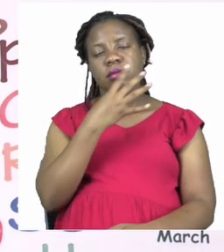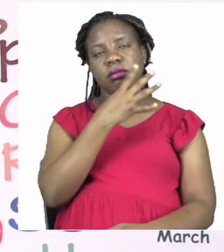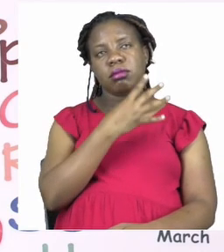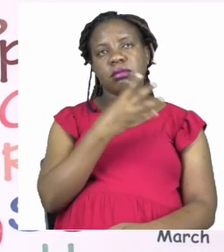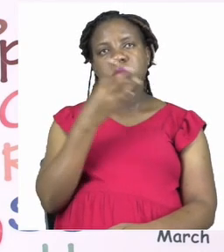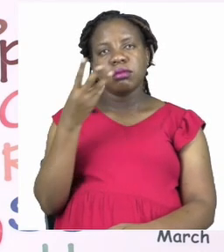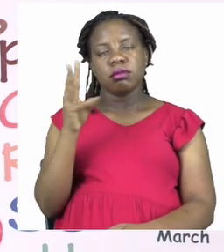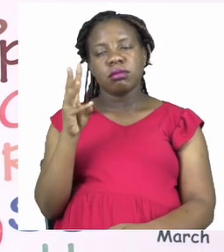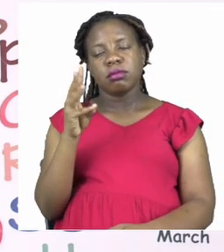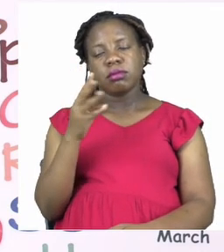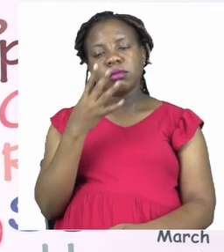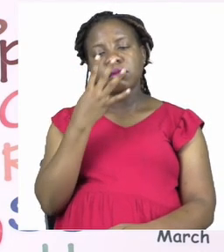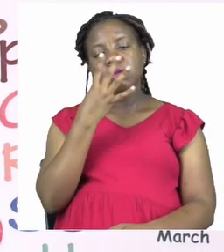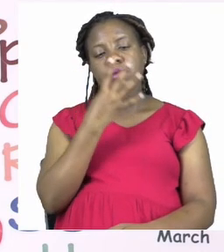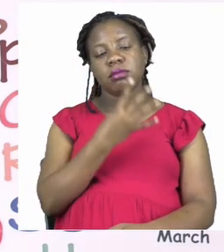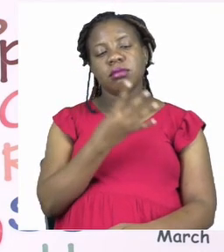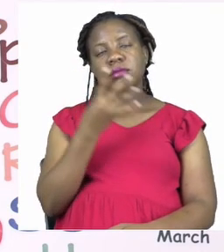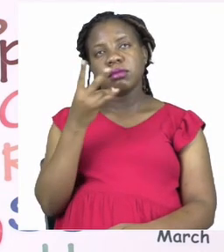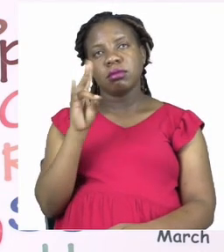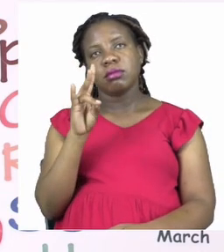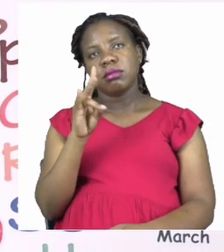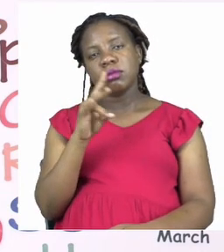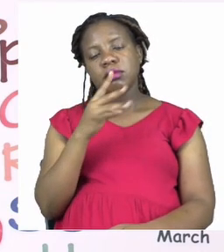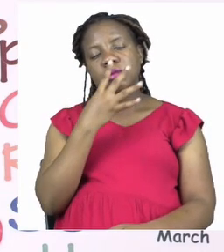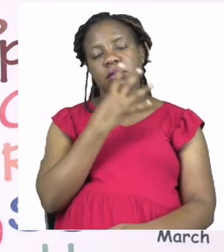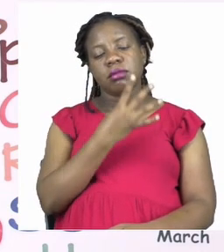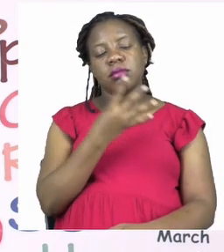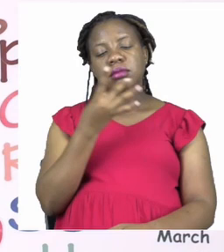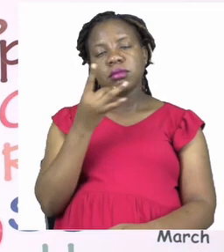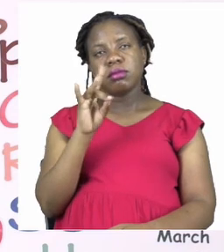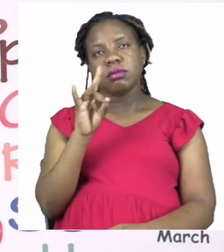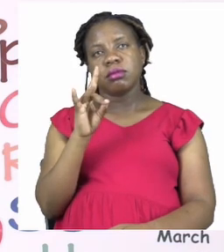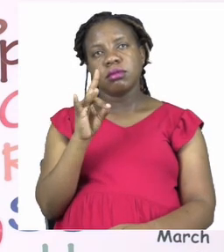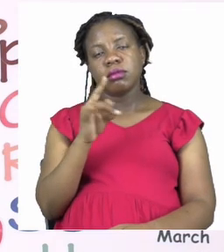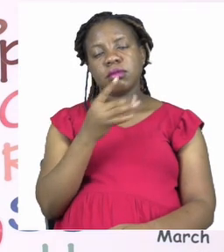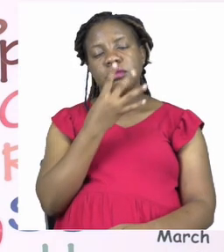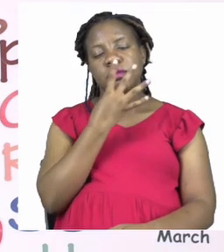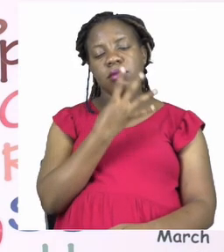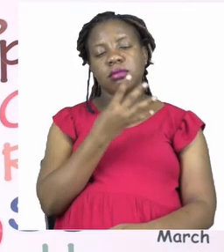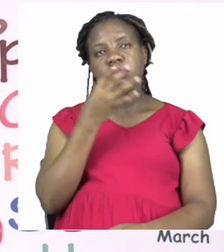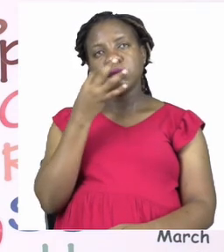46, 47, 48, 49,